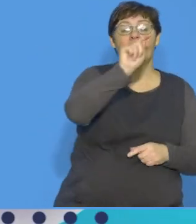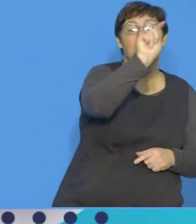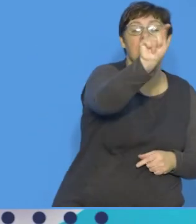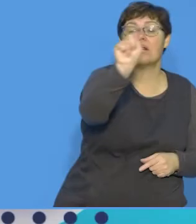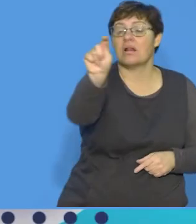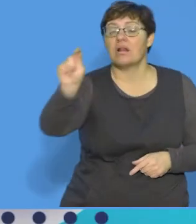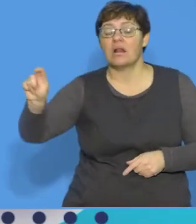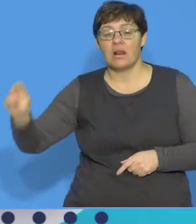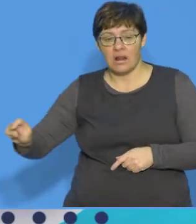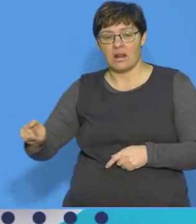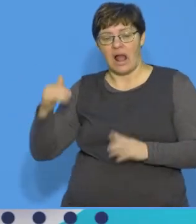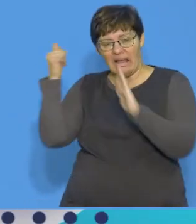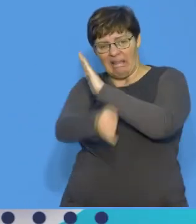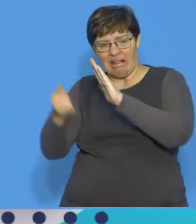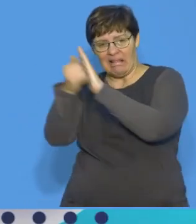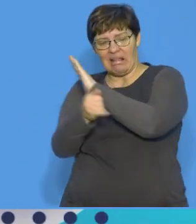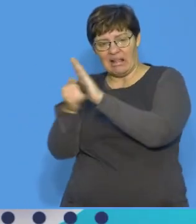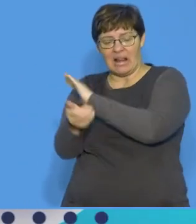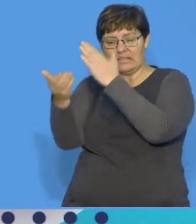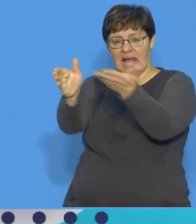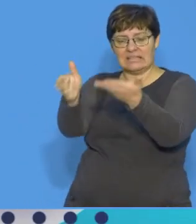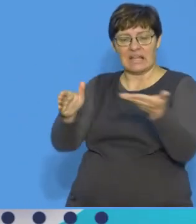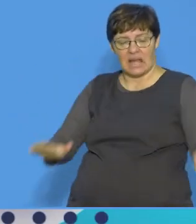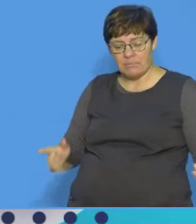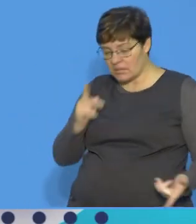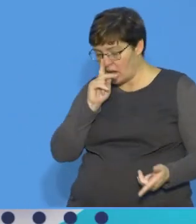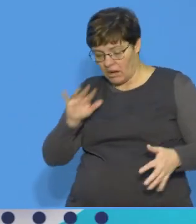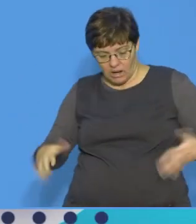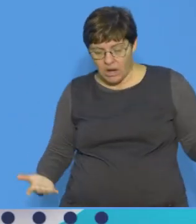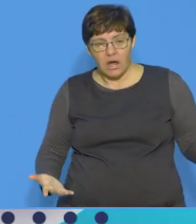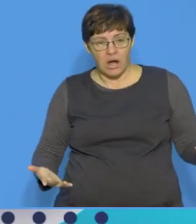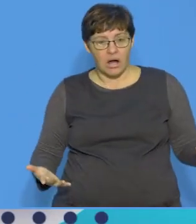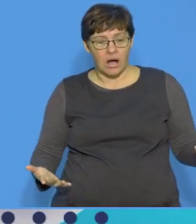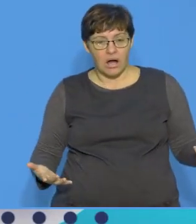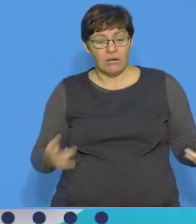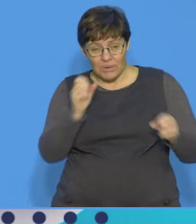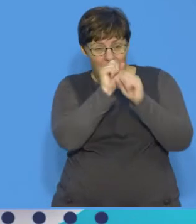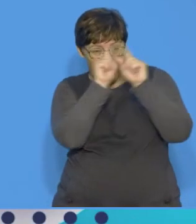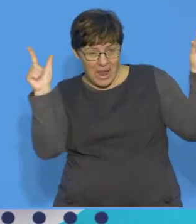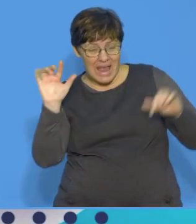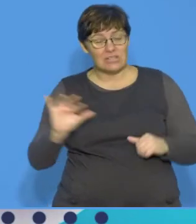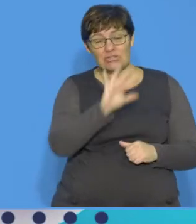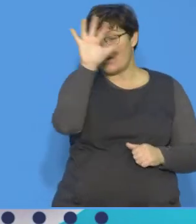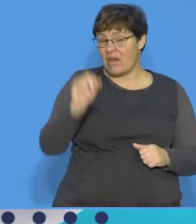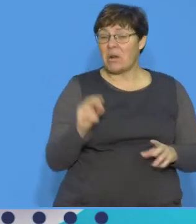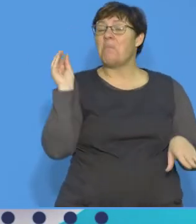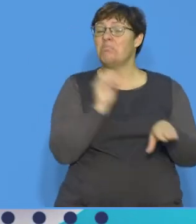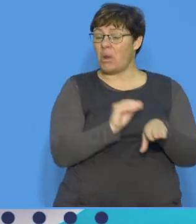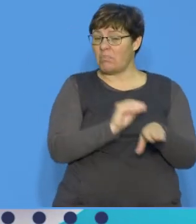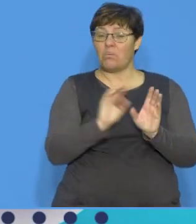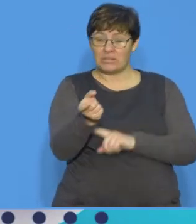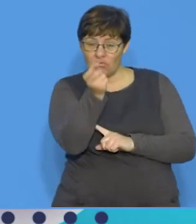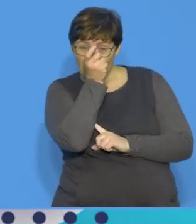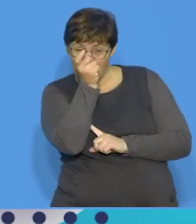other populations. I think that you're very aware, particularly in South Africa, of the